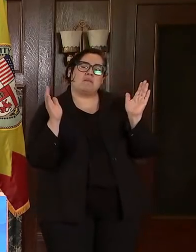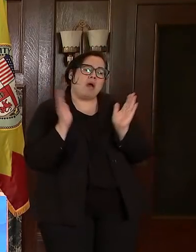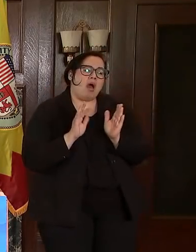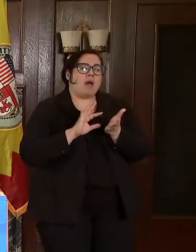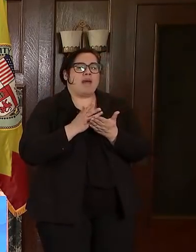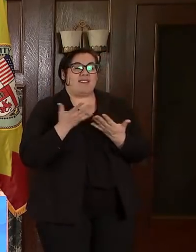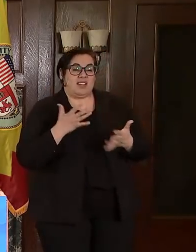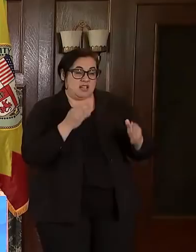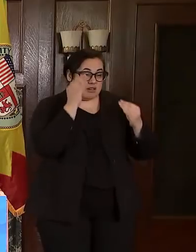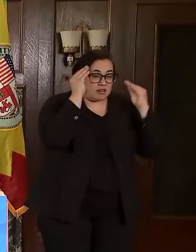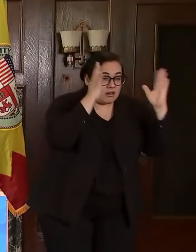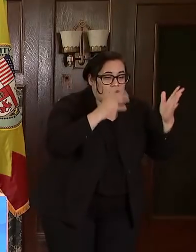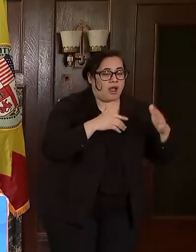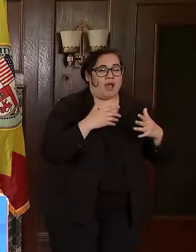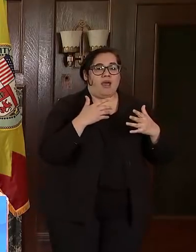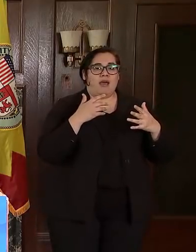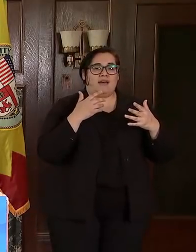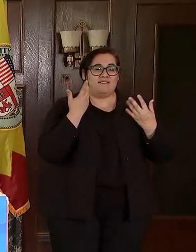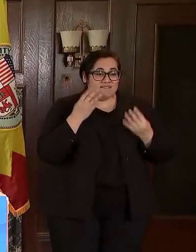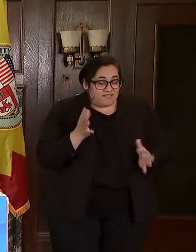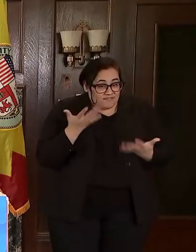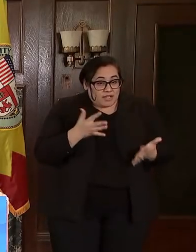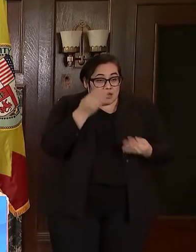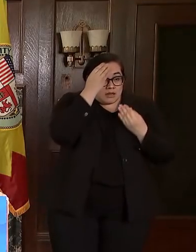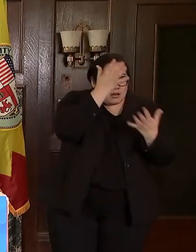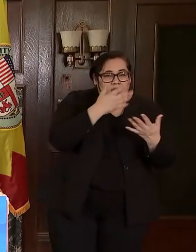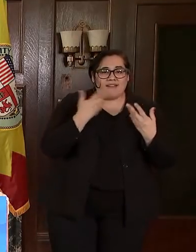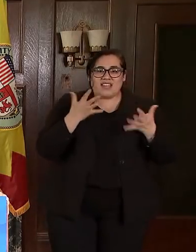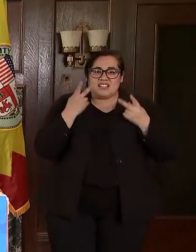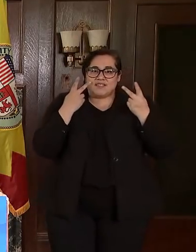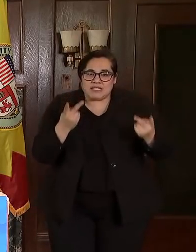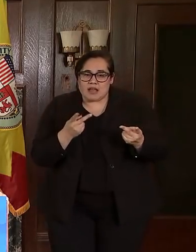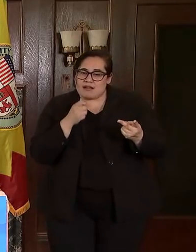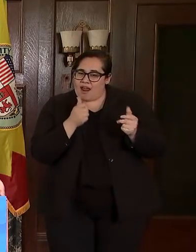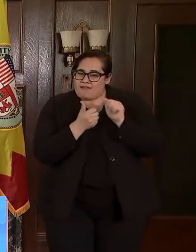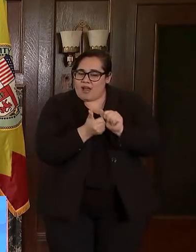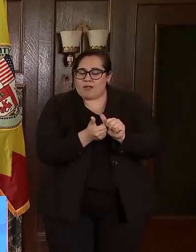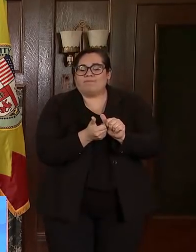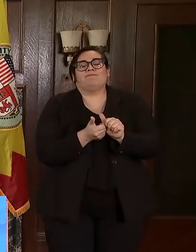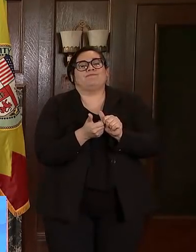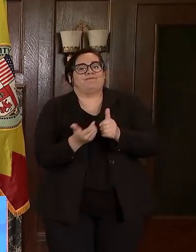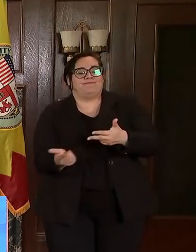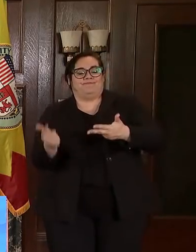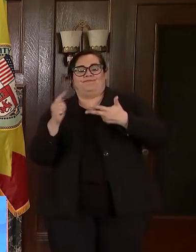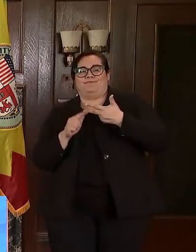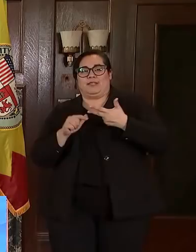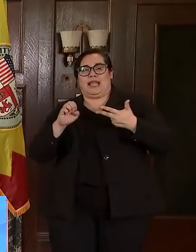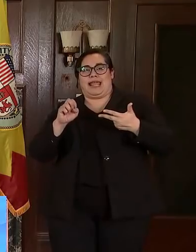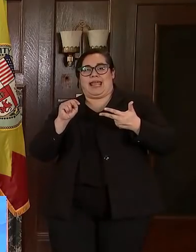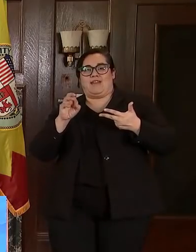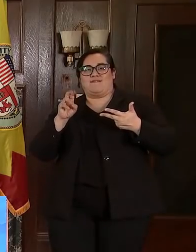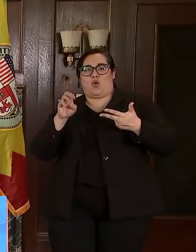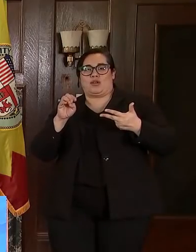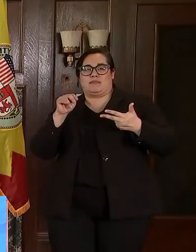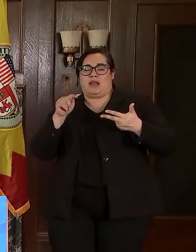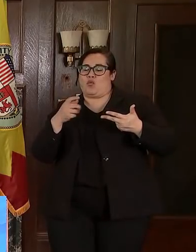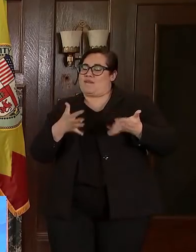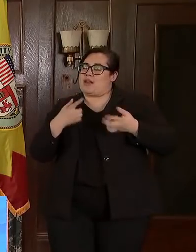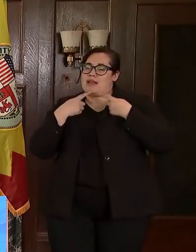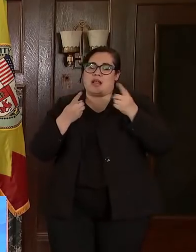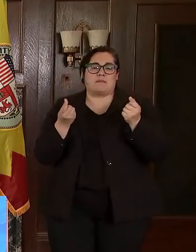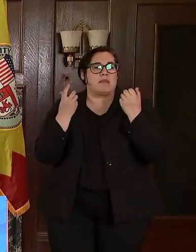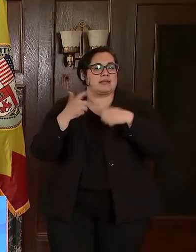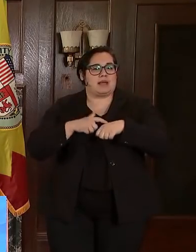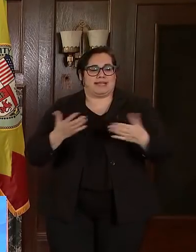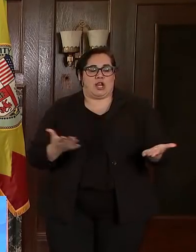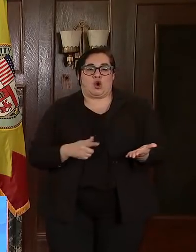after education and encouragement don't adhere, we have enforcement. And as we've announced many times here, we've had to refer those